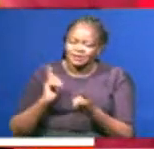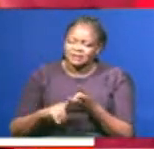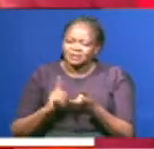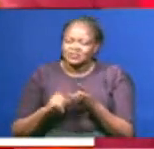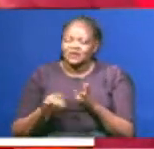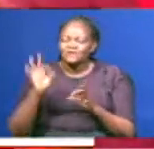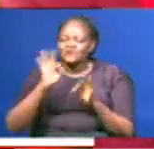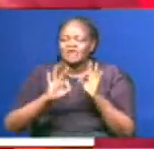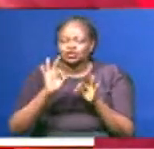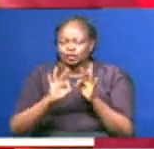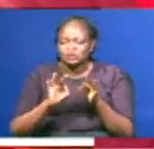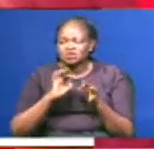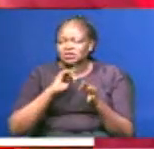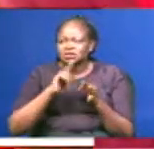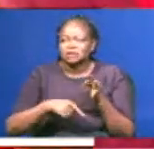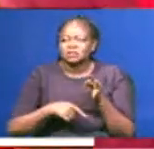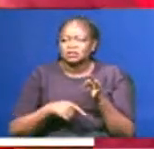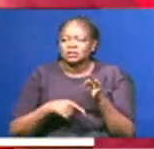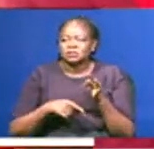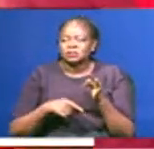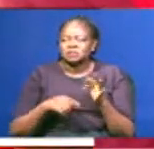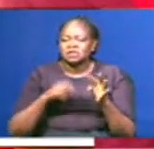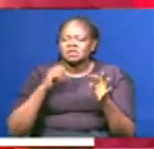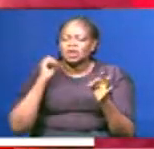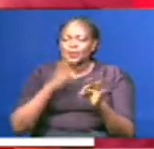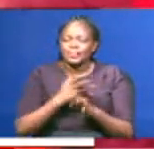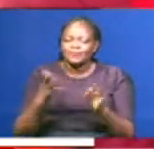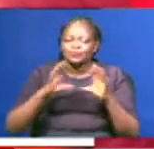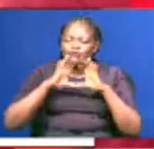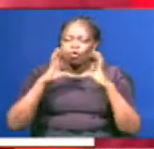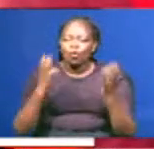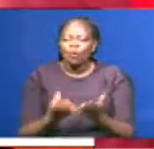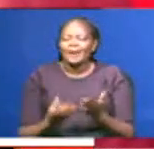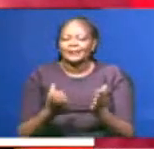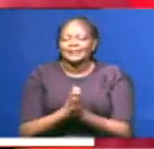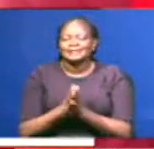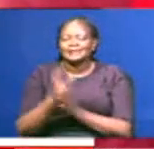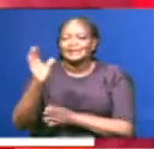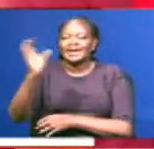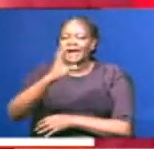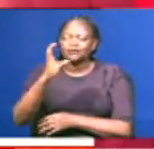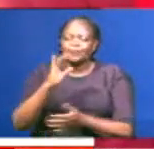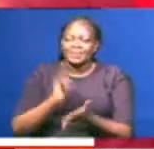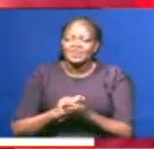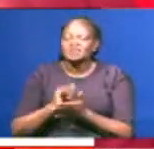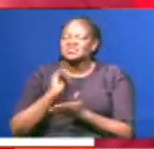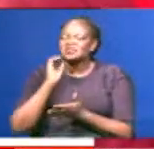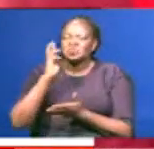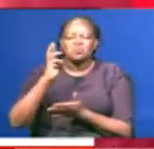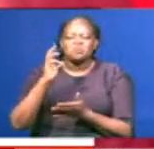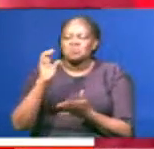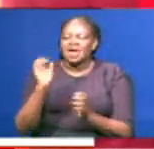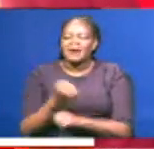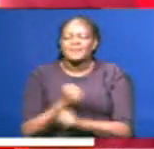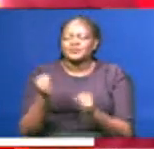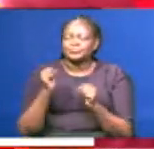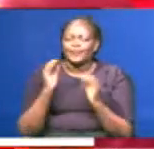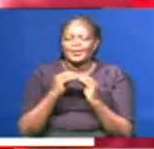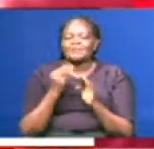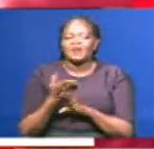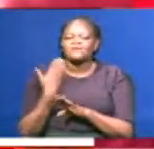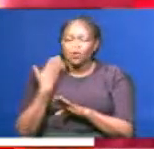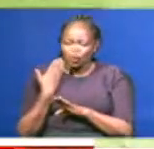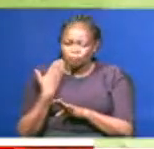fashion, and expose them to the world and to customers that they would never ever before would have